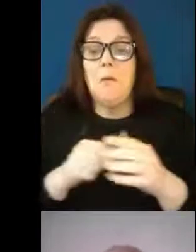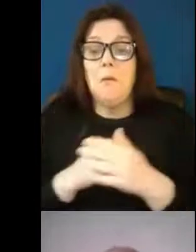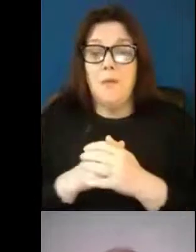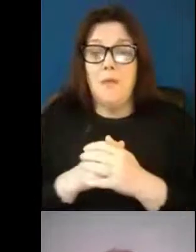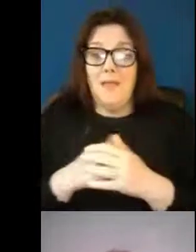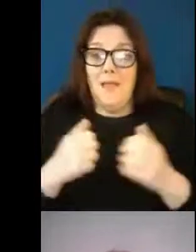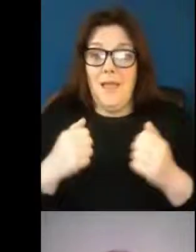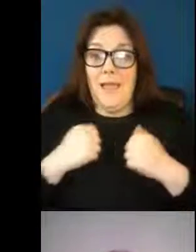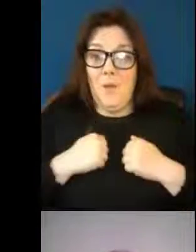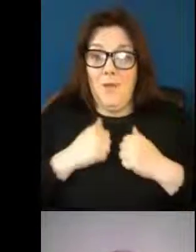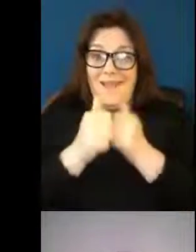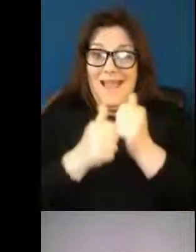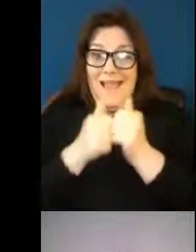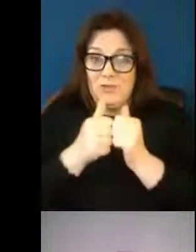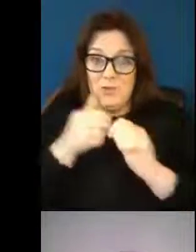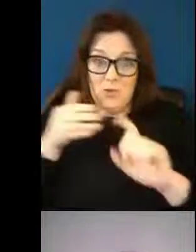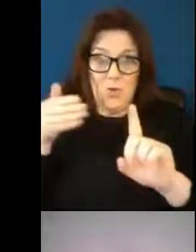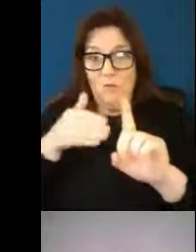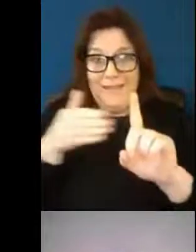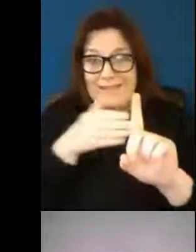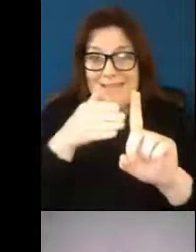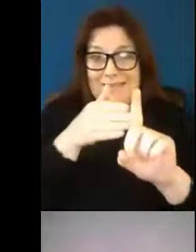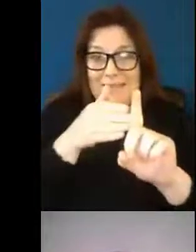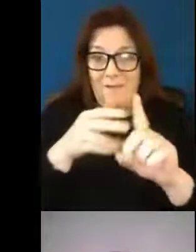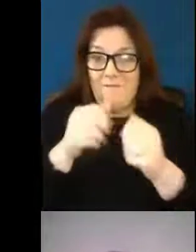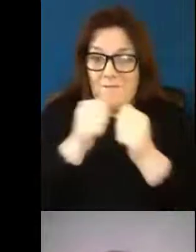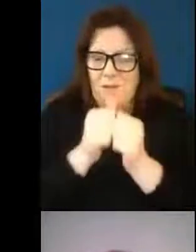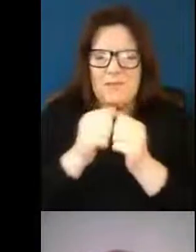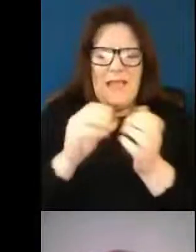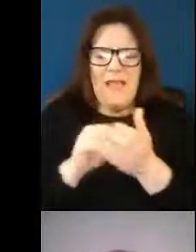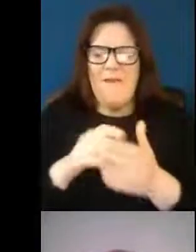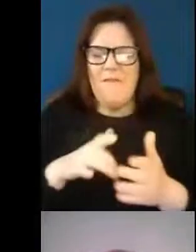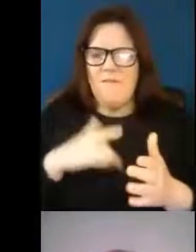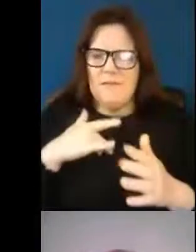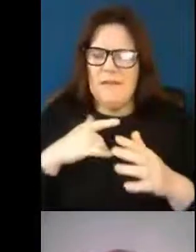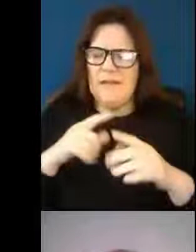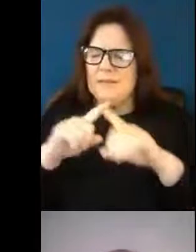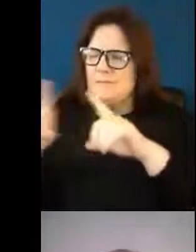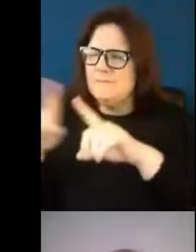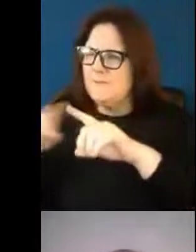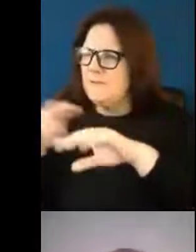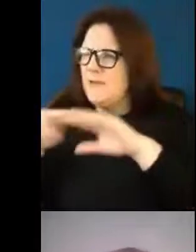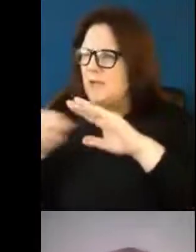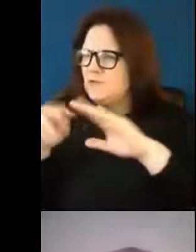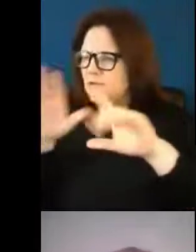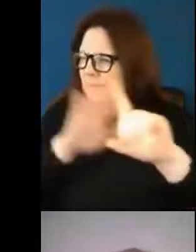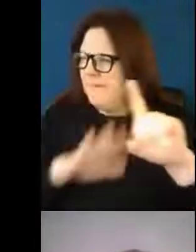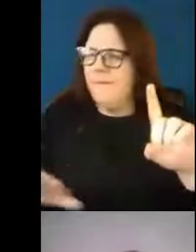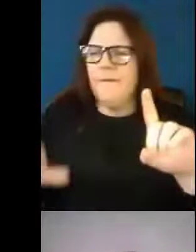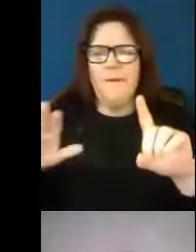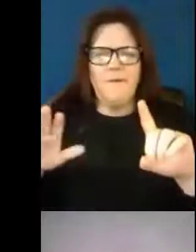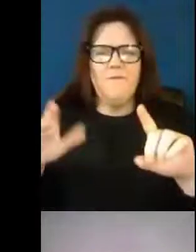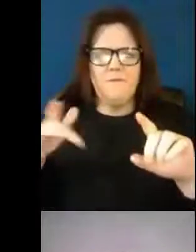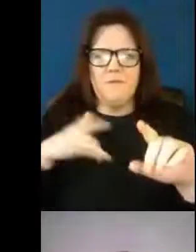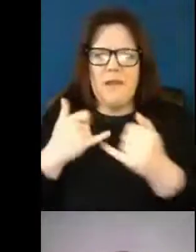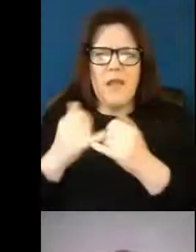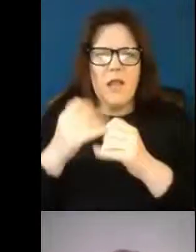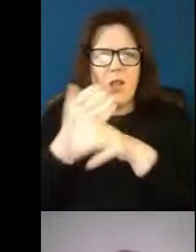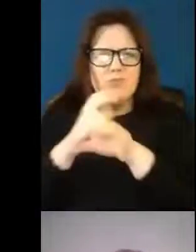our action-oriented values, which have a very transnational feel to them and which very much guide